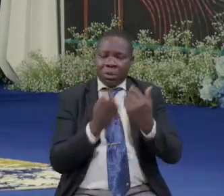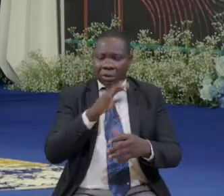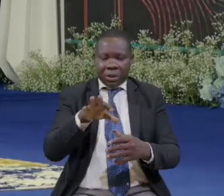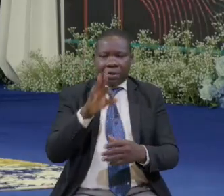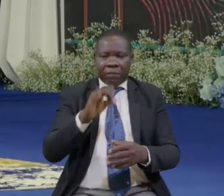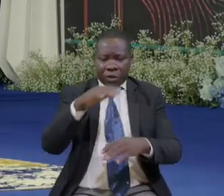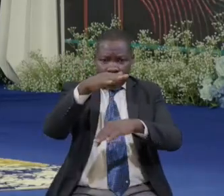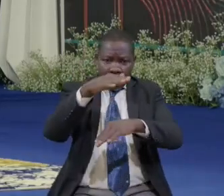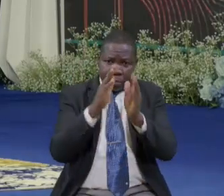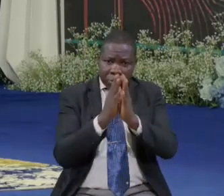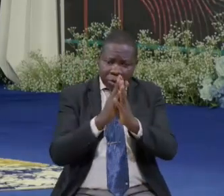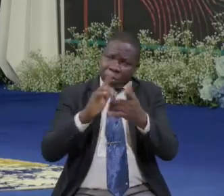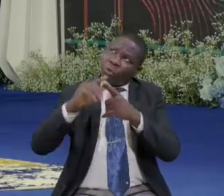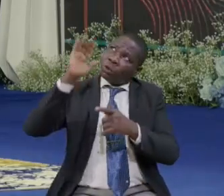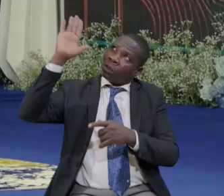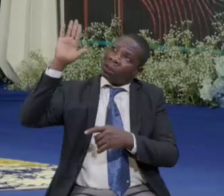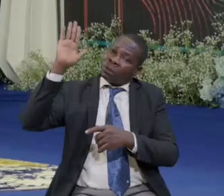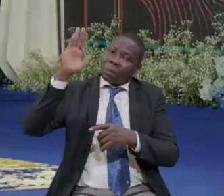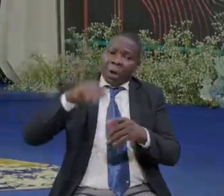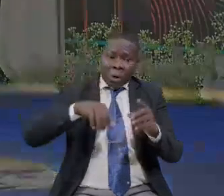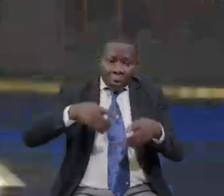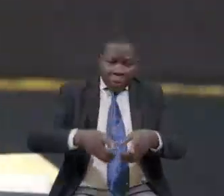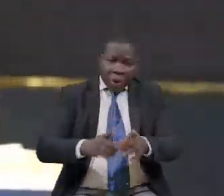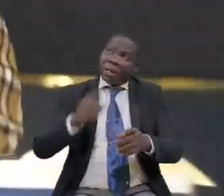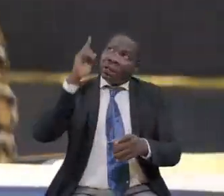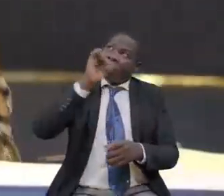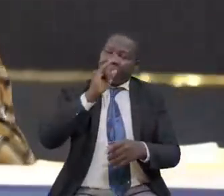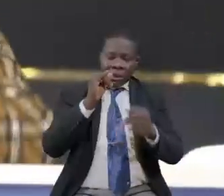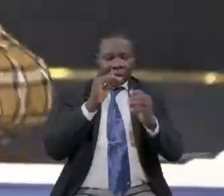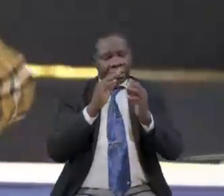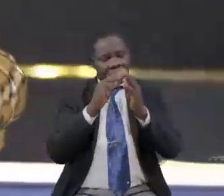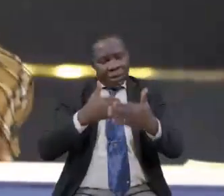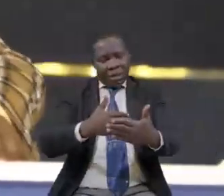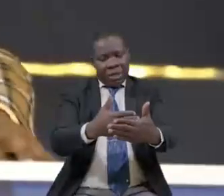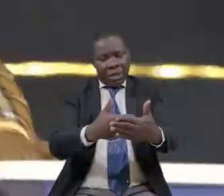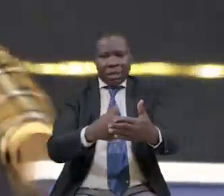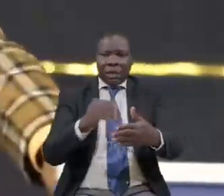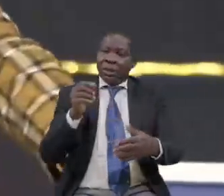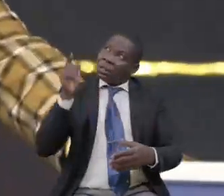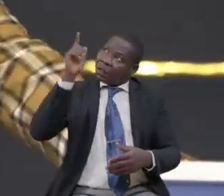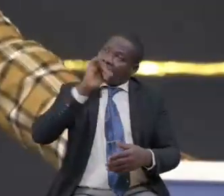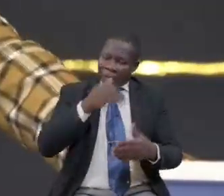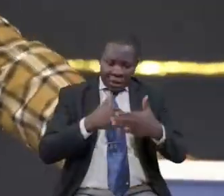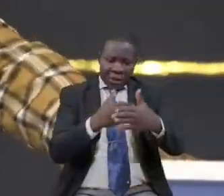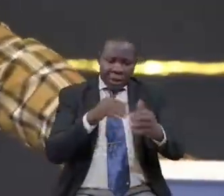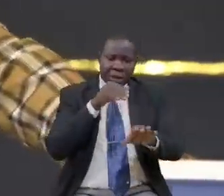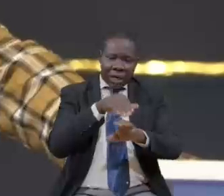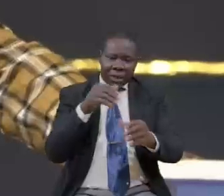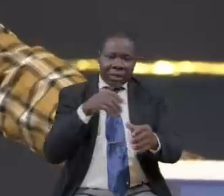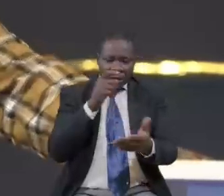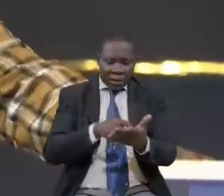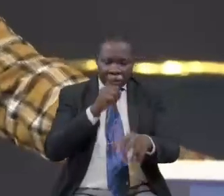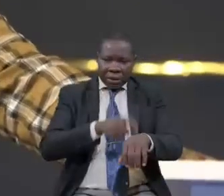him while he's near. He's near at this time to pardon, at this time